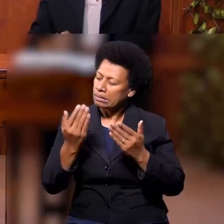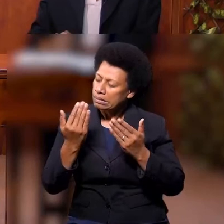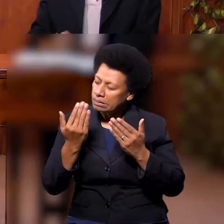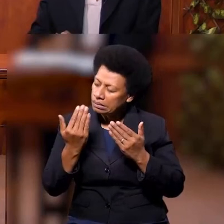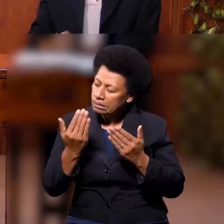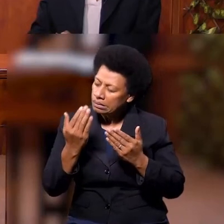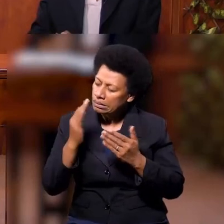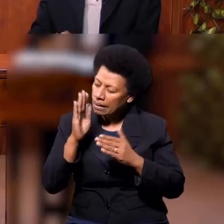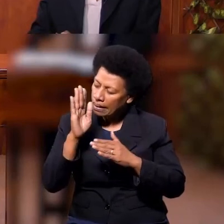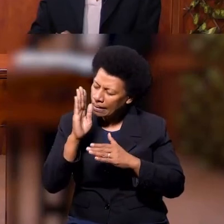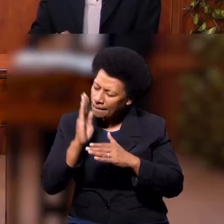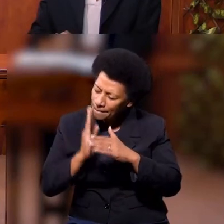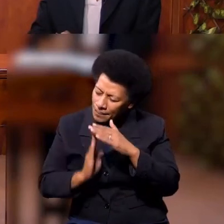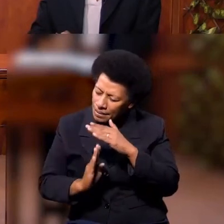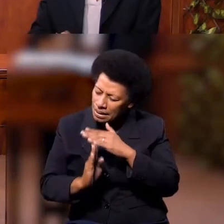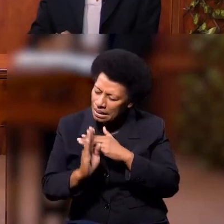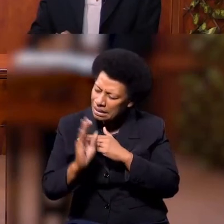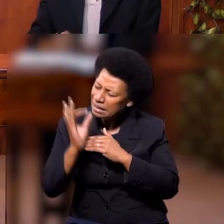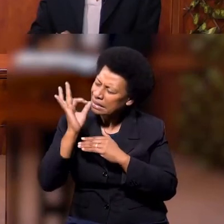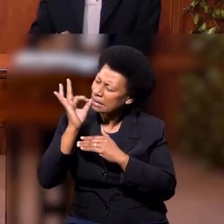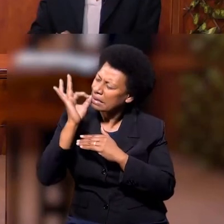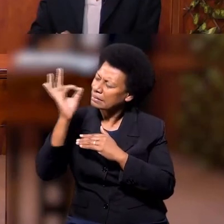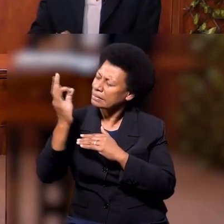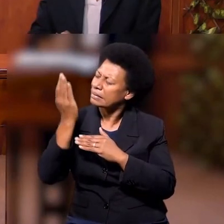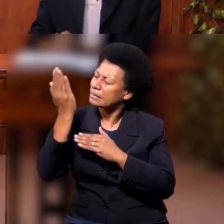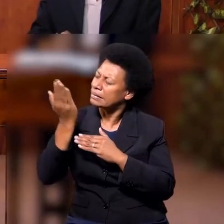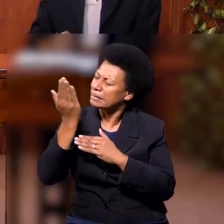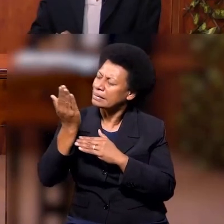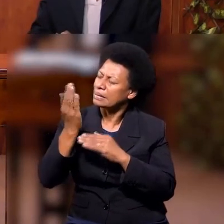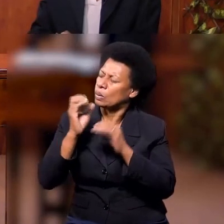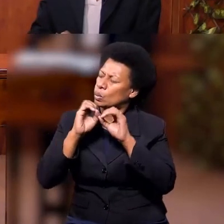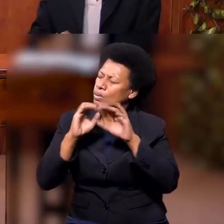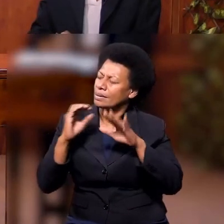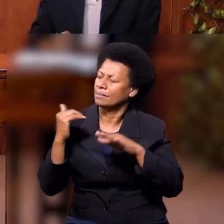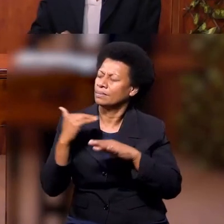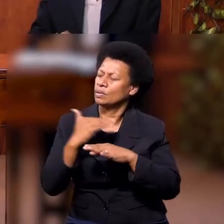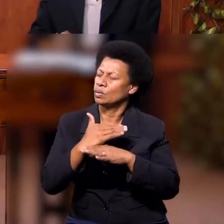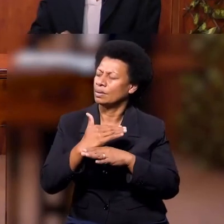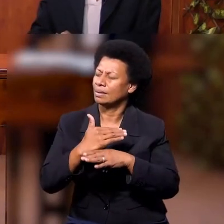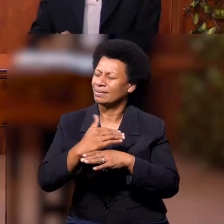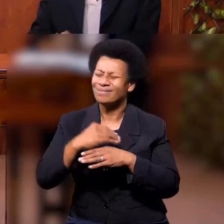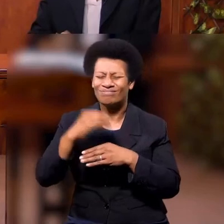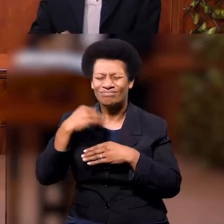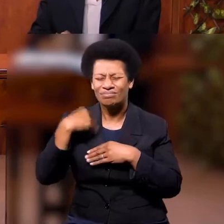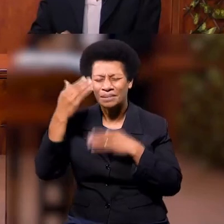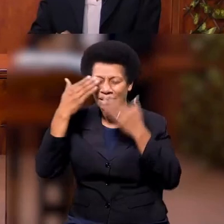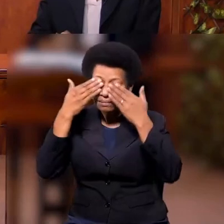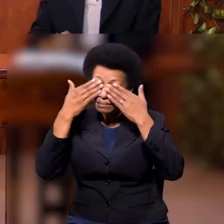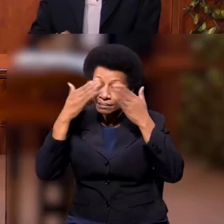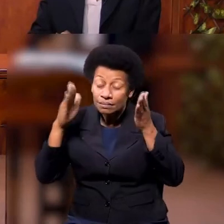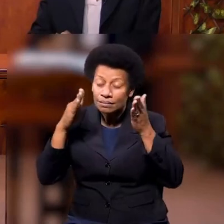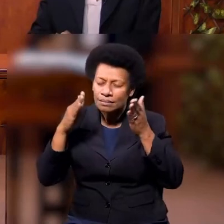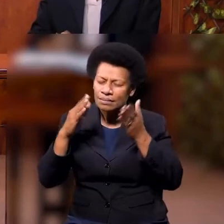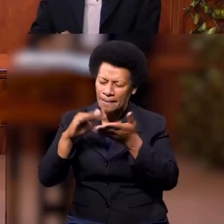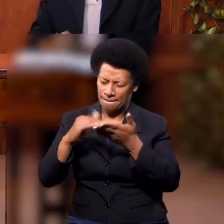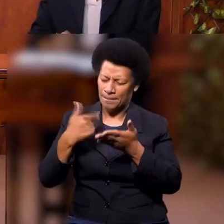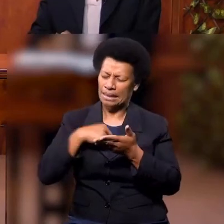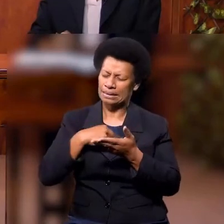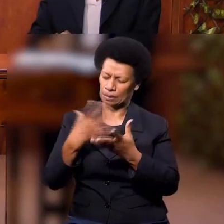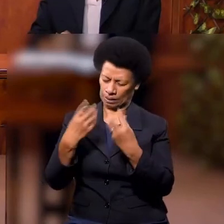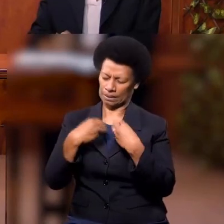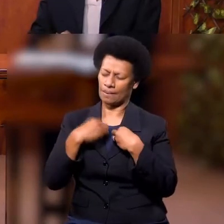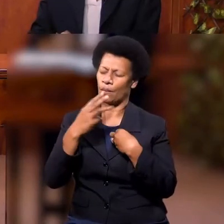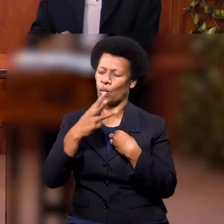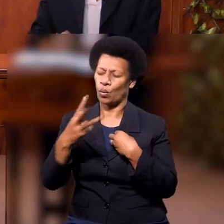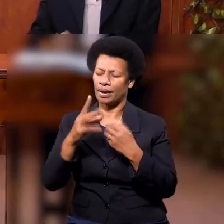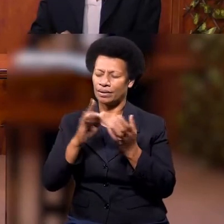humbly seek for the leading and for the guidance of your Holy Spirit. Enlighten our hearts and our mind. Help us, Lord, to be receptive to your